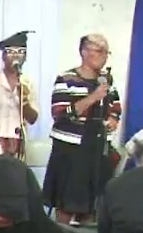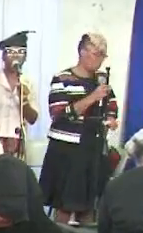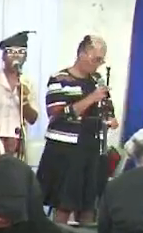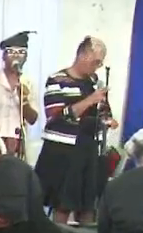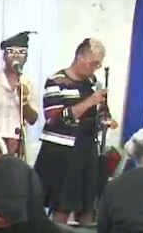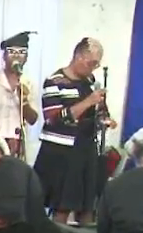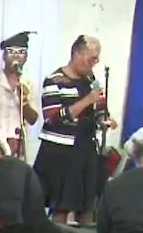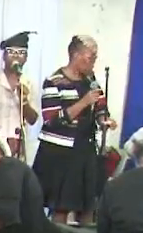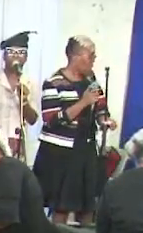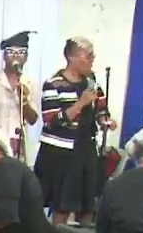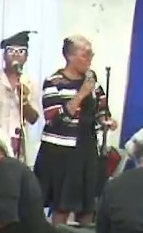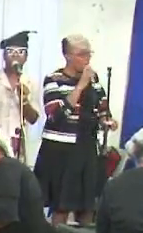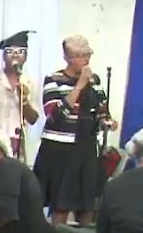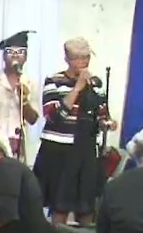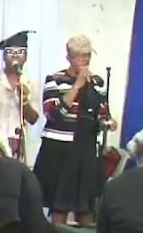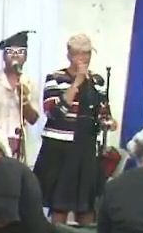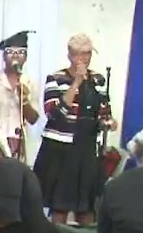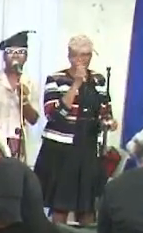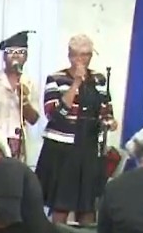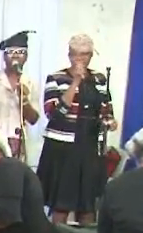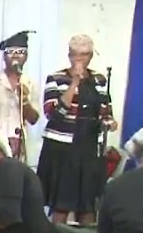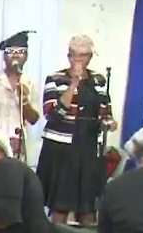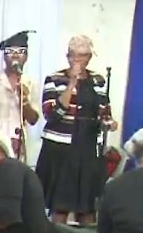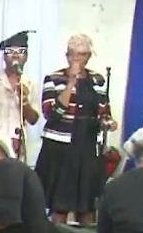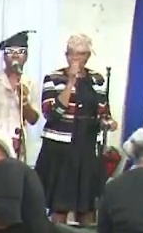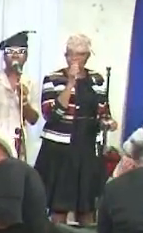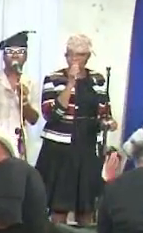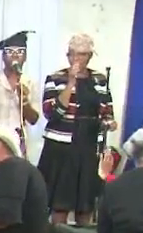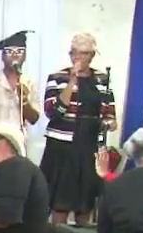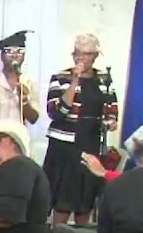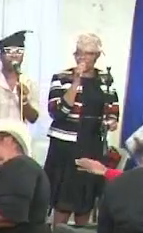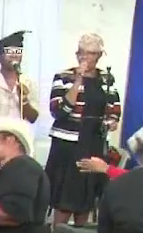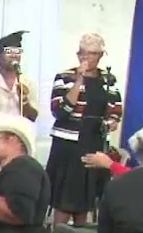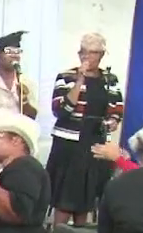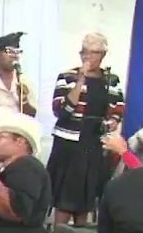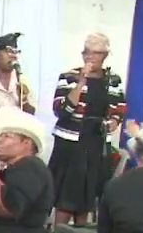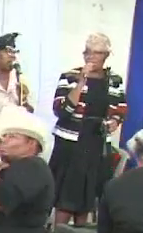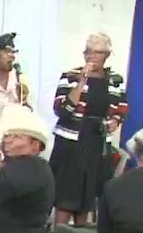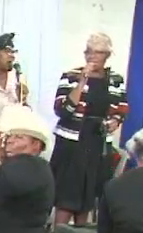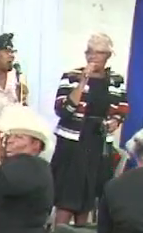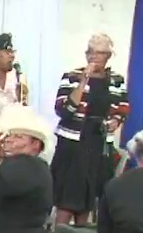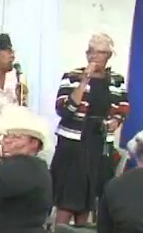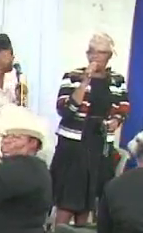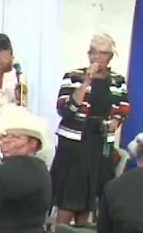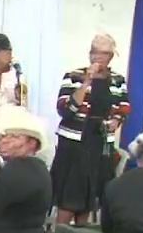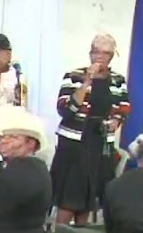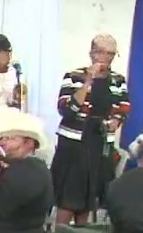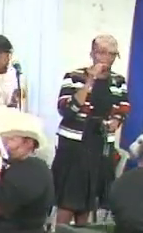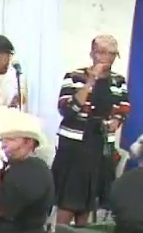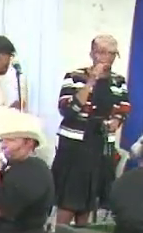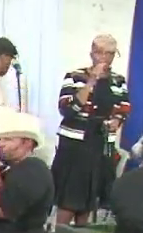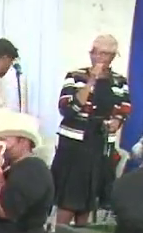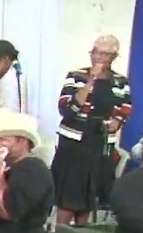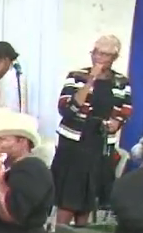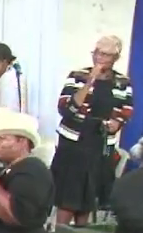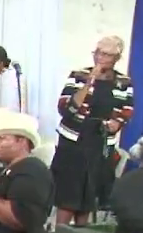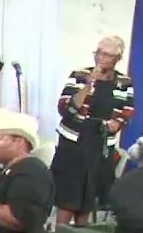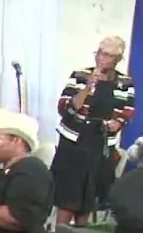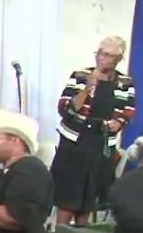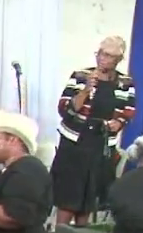my life. I made up my mind to go God's way the rest of my life.